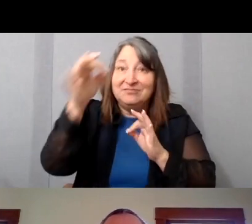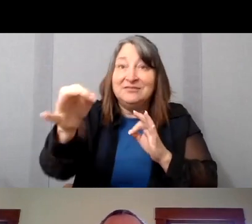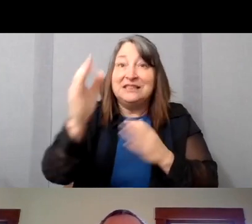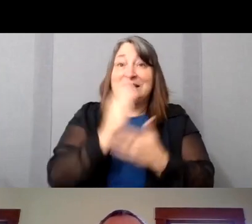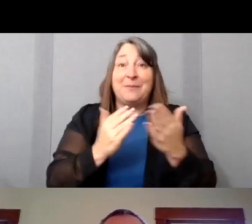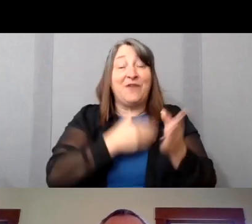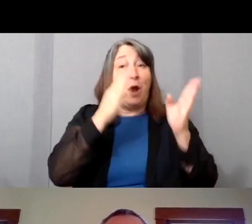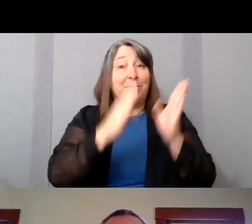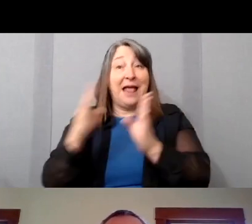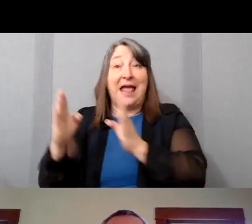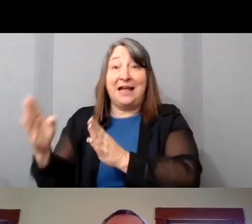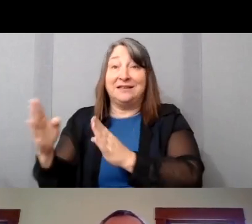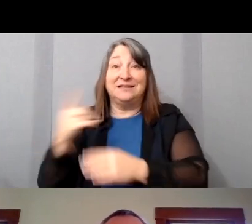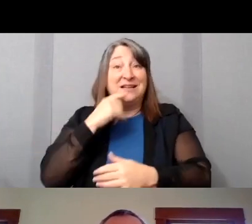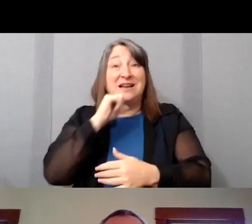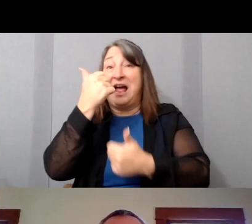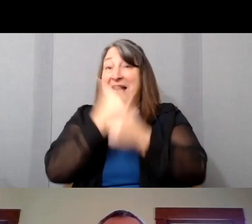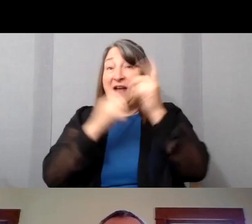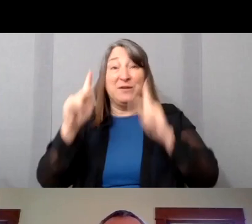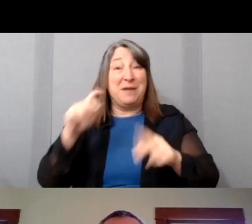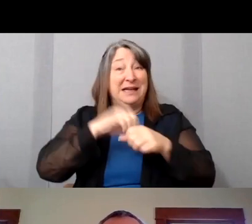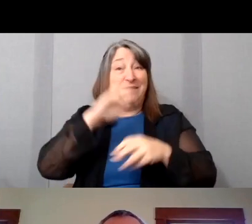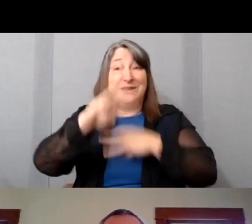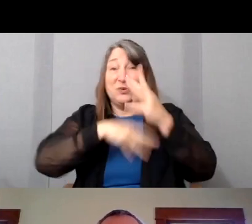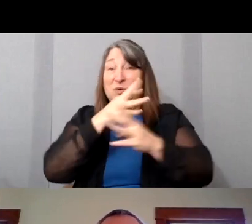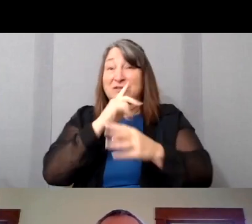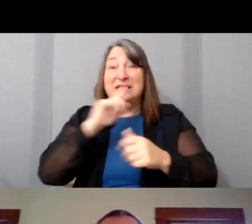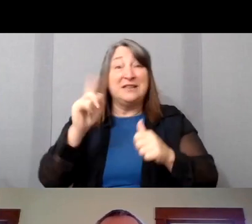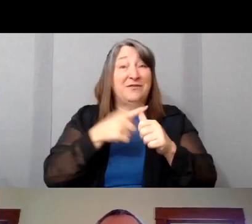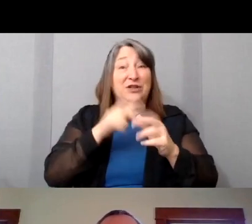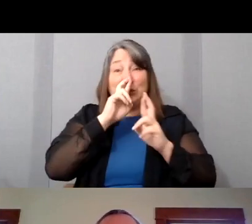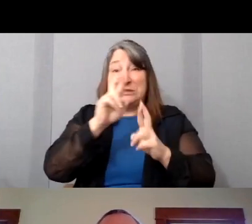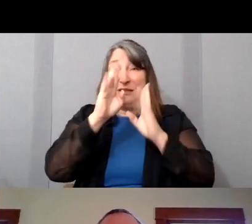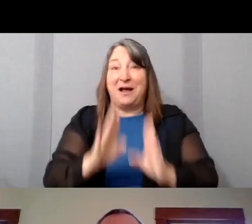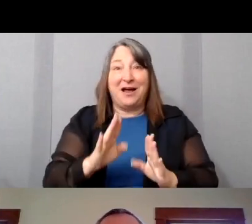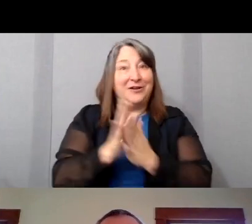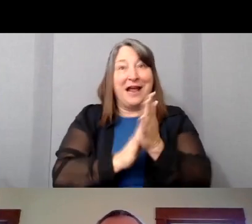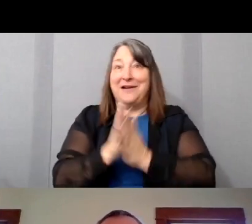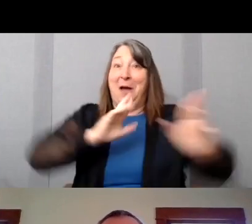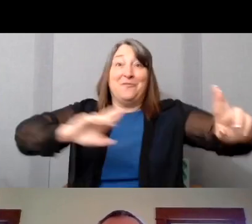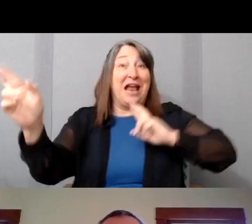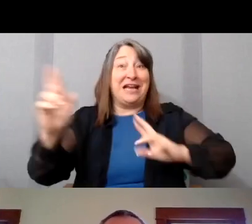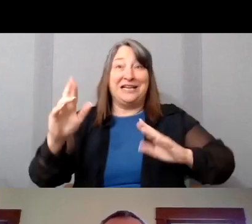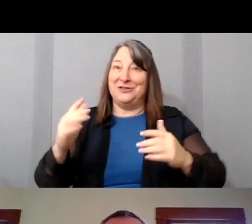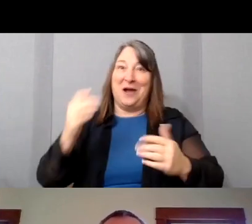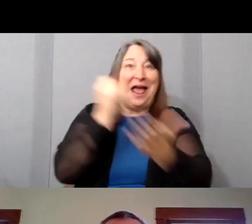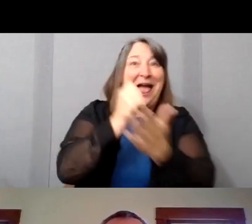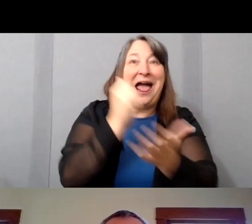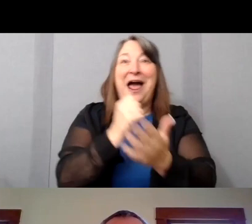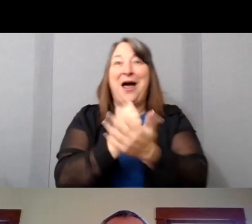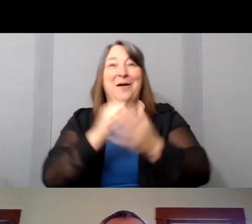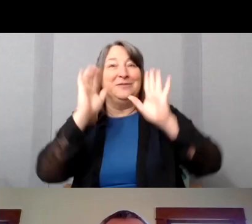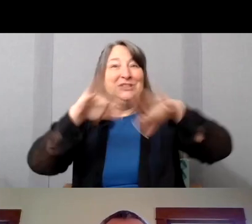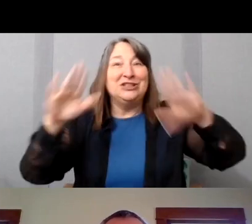not everyone in this world is a first responder in terms of their mentality, right? We all want to step up to help children and